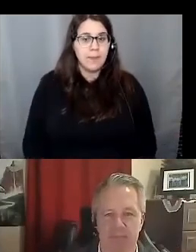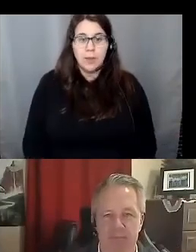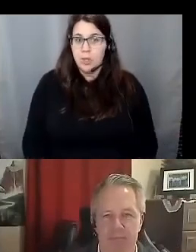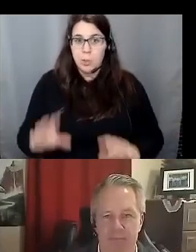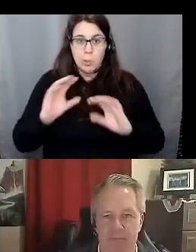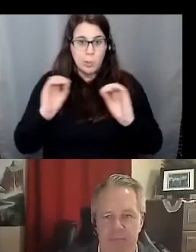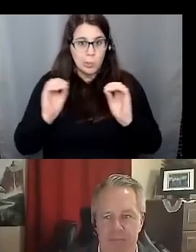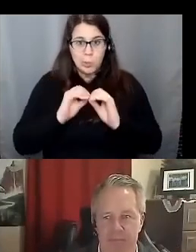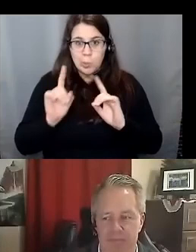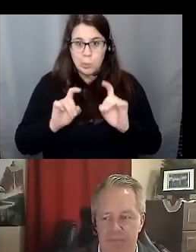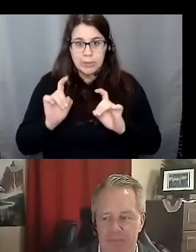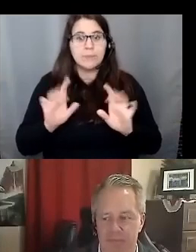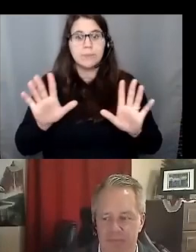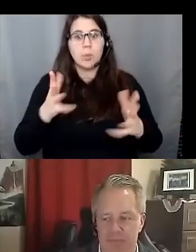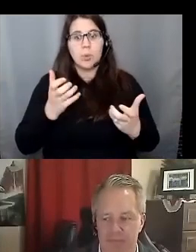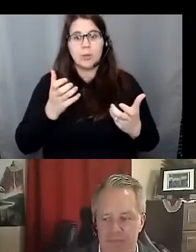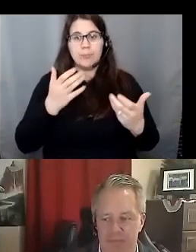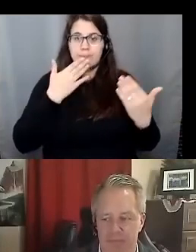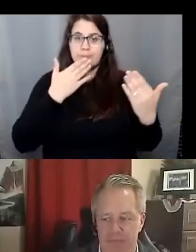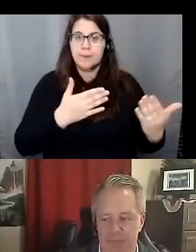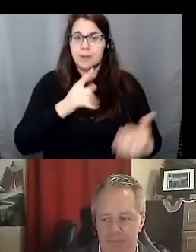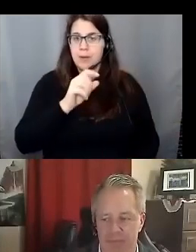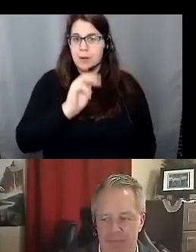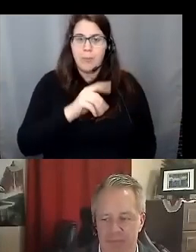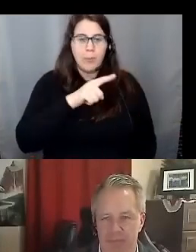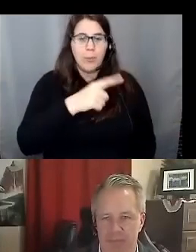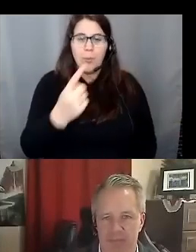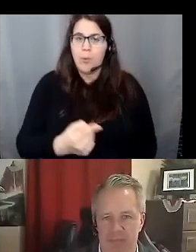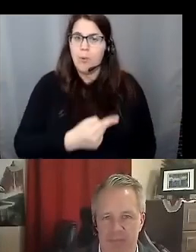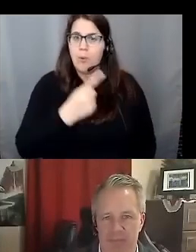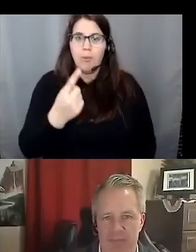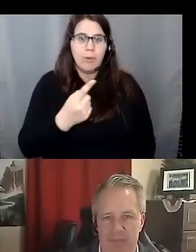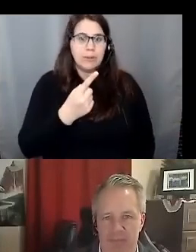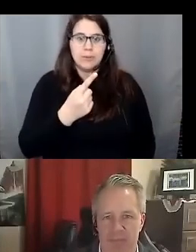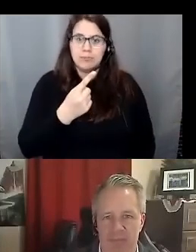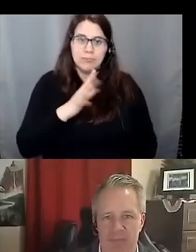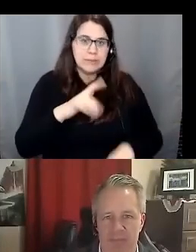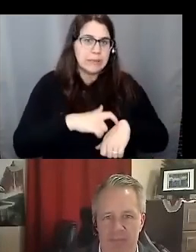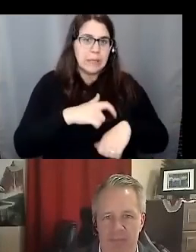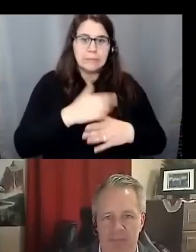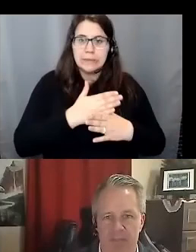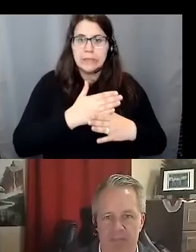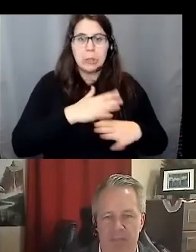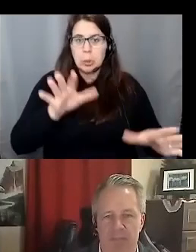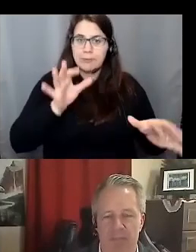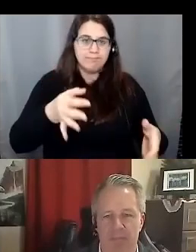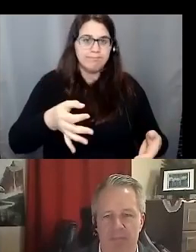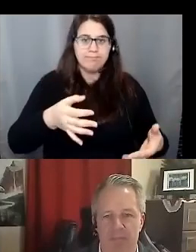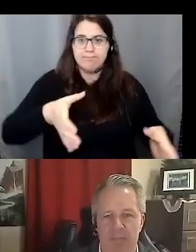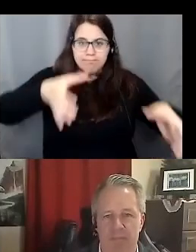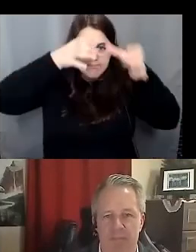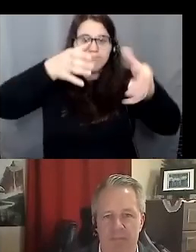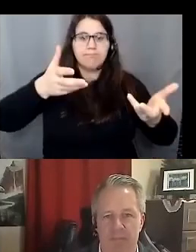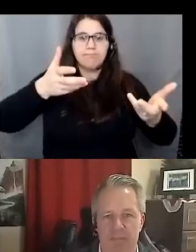questions, I just want to thank Tom. You're always incredibly generous, you know, to share your time and expertise regarding stable accounts